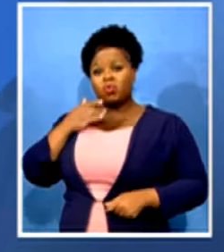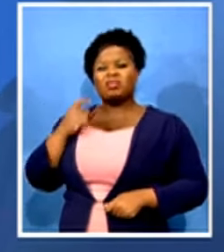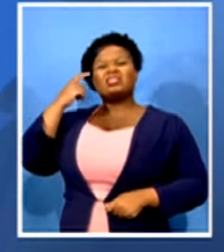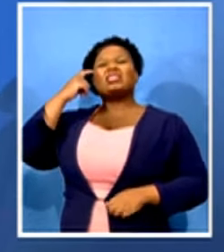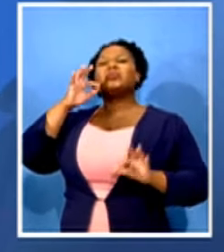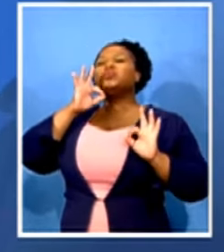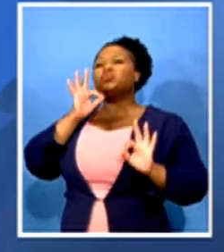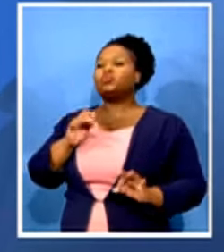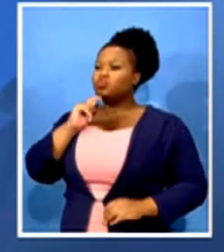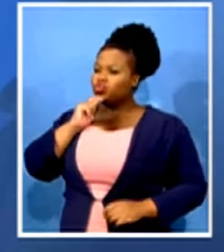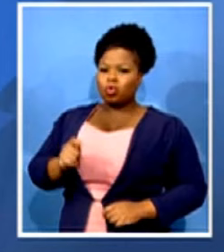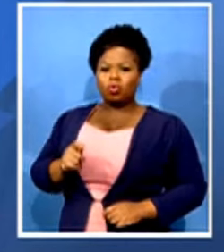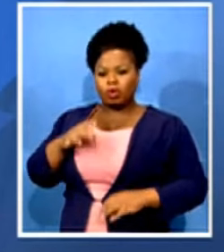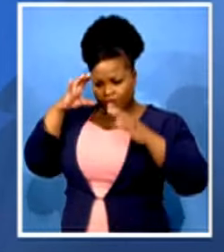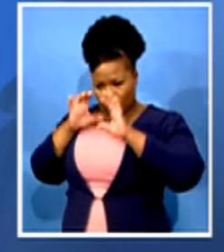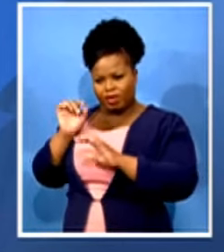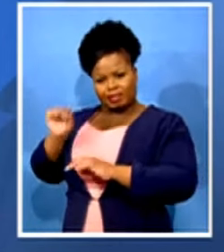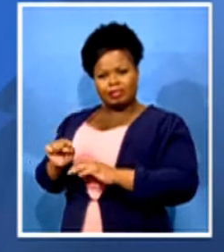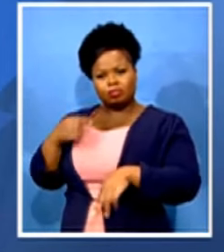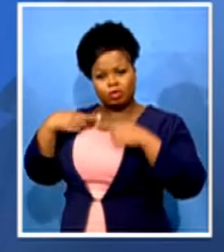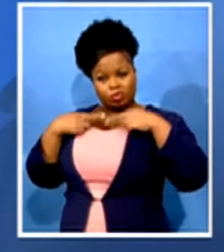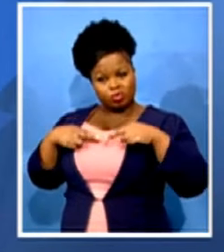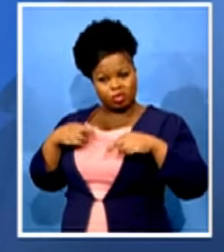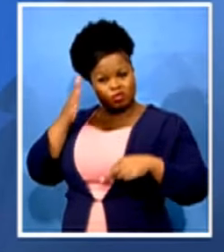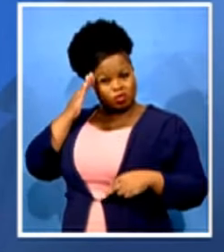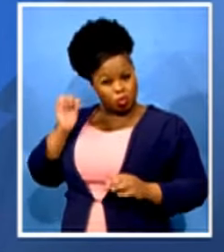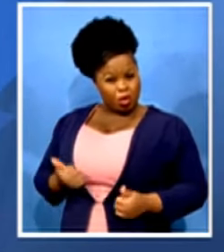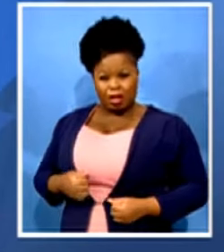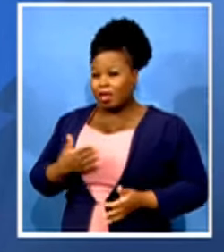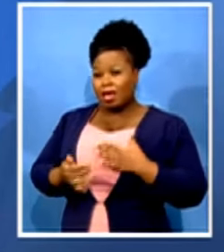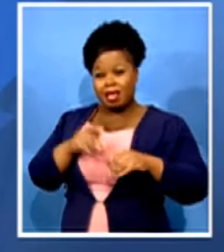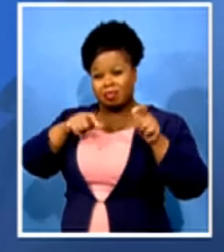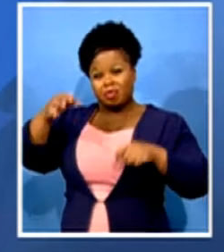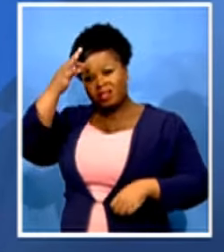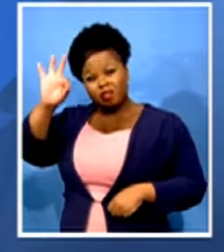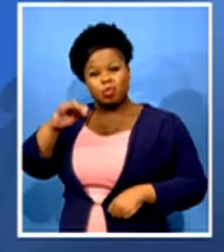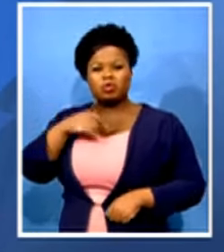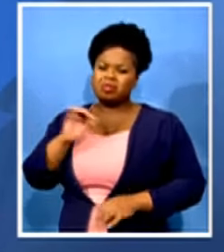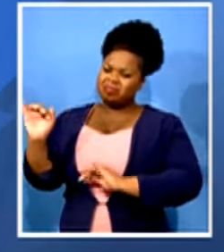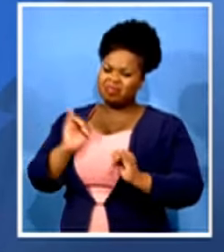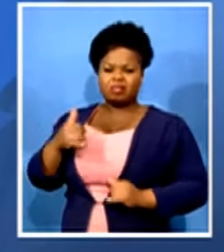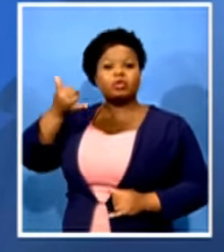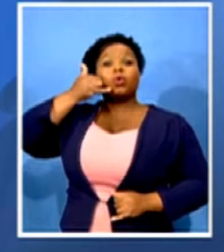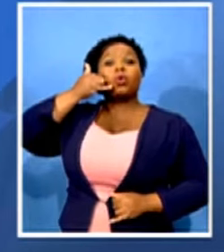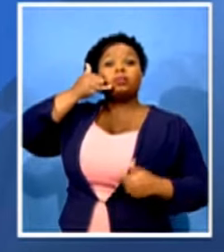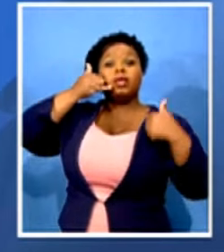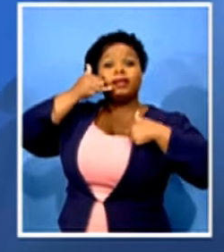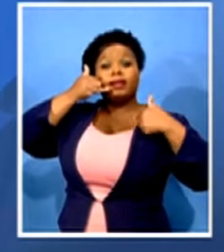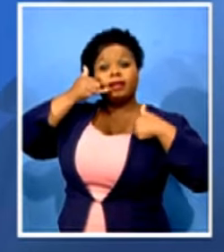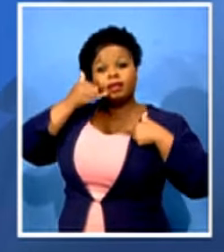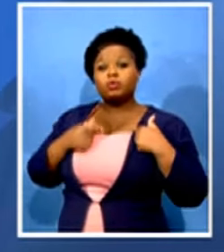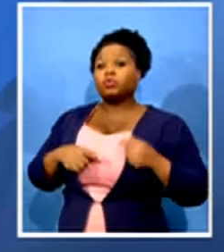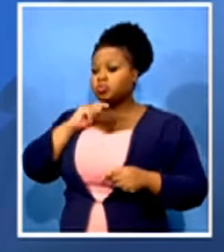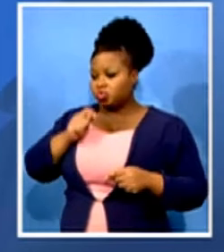in the restaurant industry, anybody in government, I invite them to call me to stand true to this industry and open these lines of